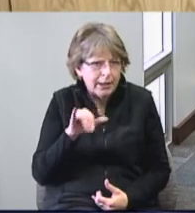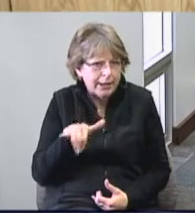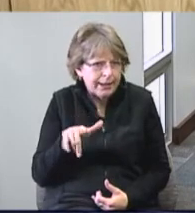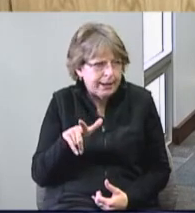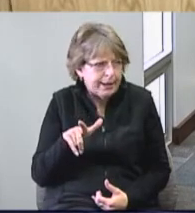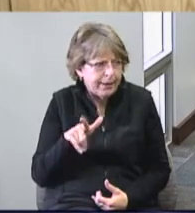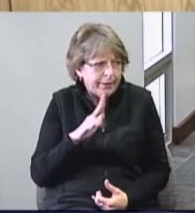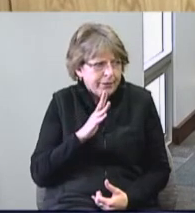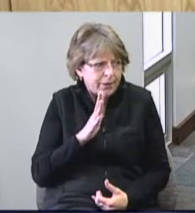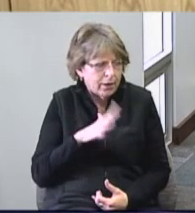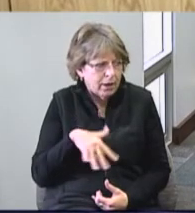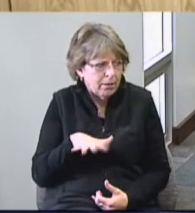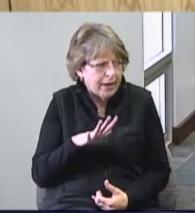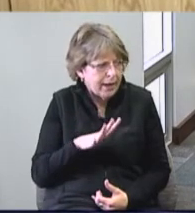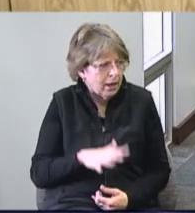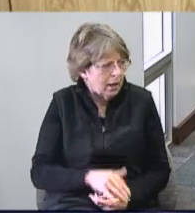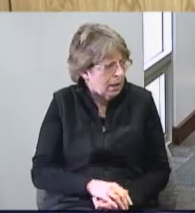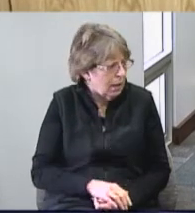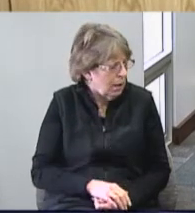but you can.